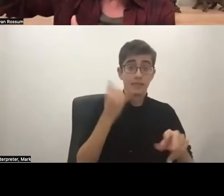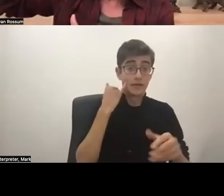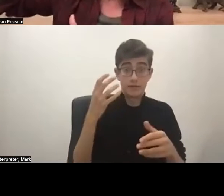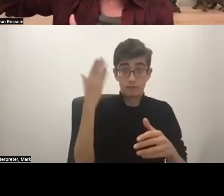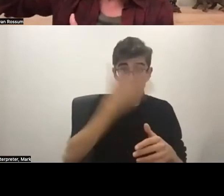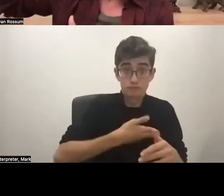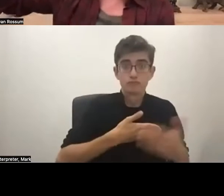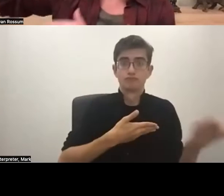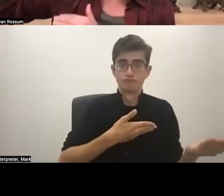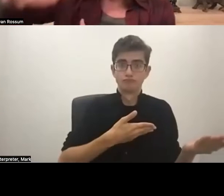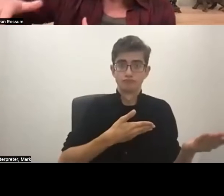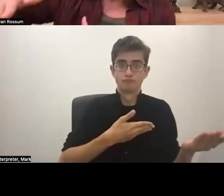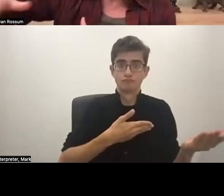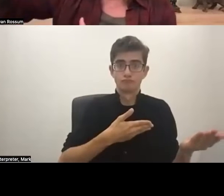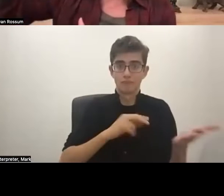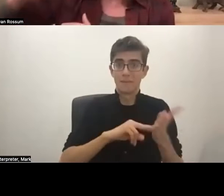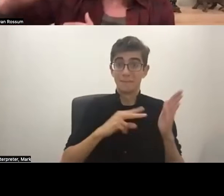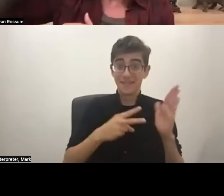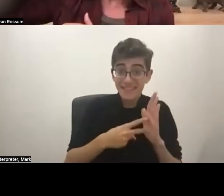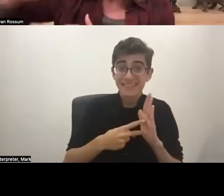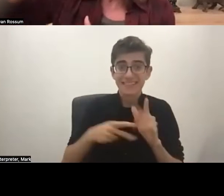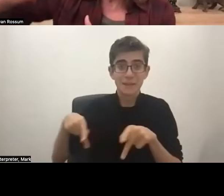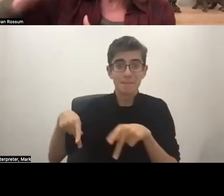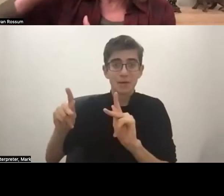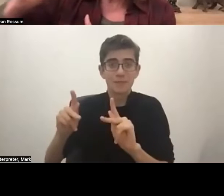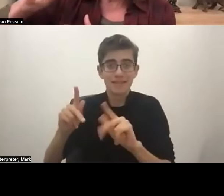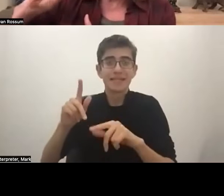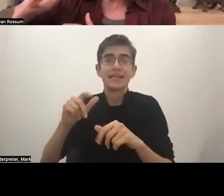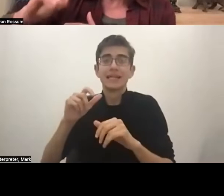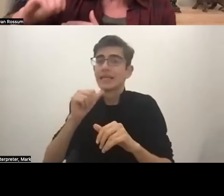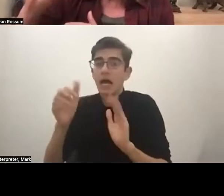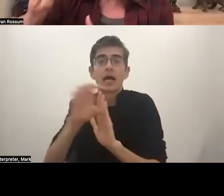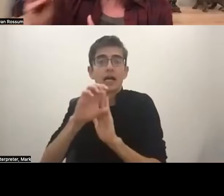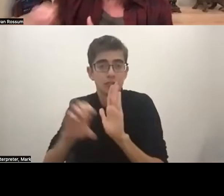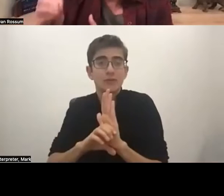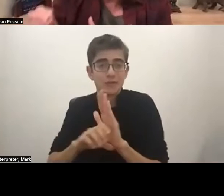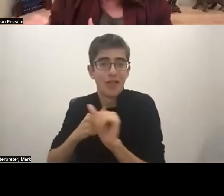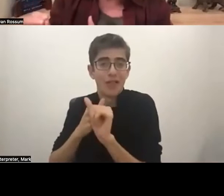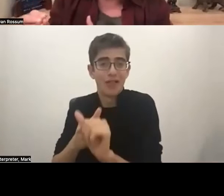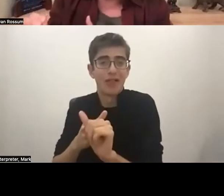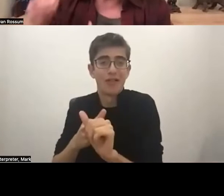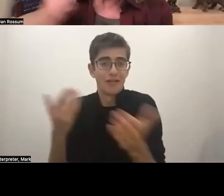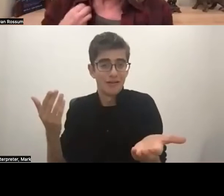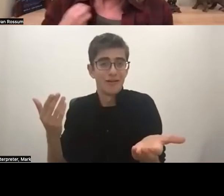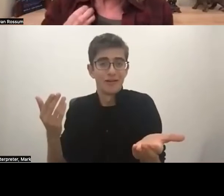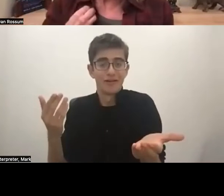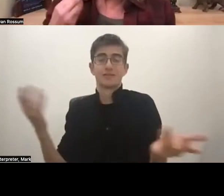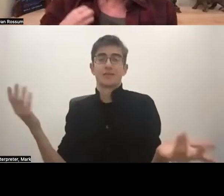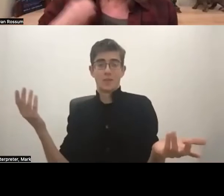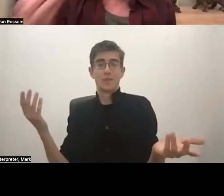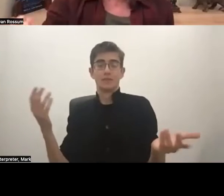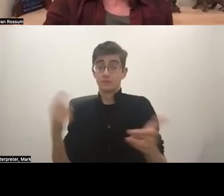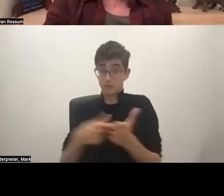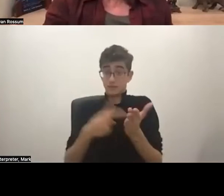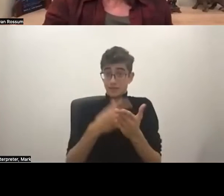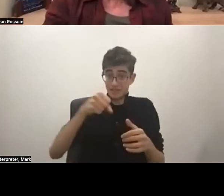that failure rendered the permit unconstitutional. So sometimes it is about the process and making sure